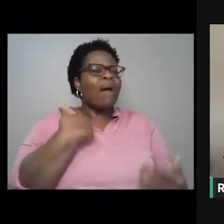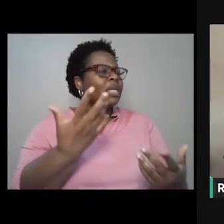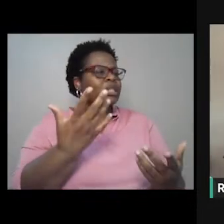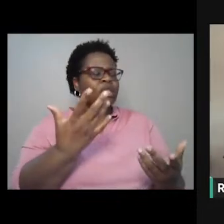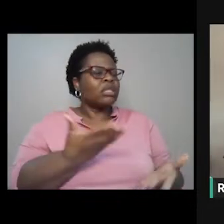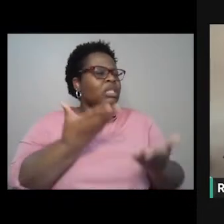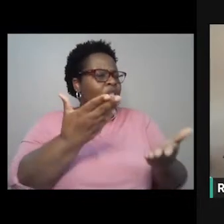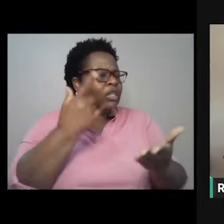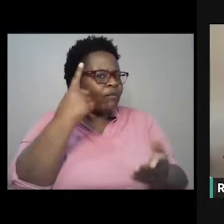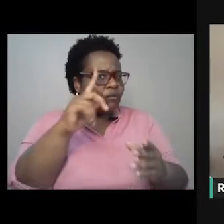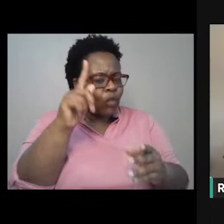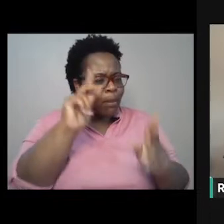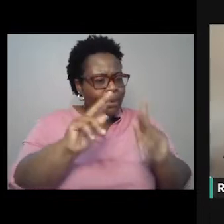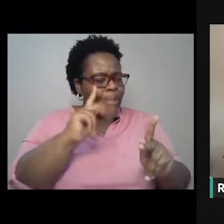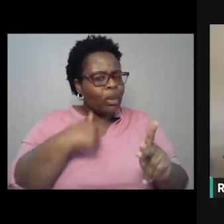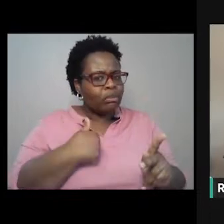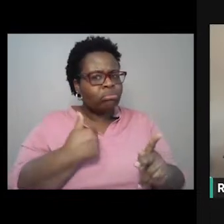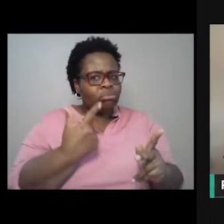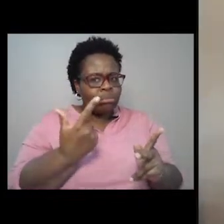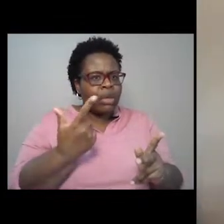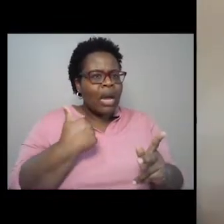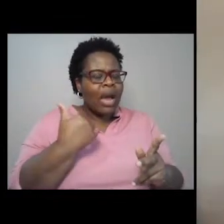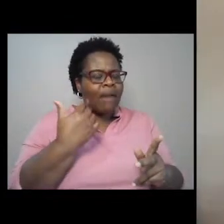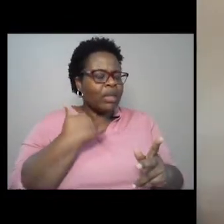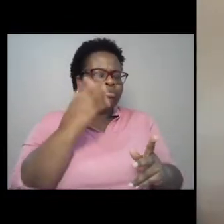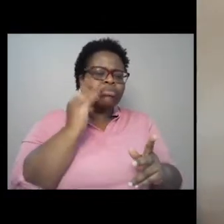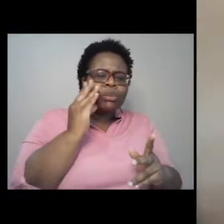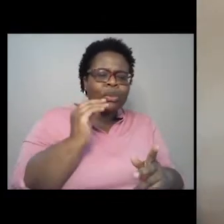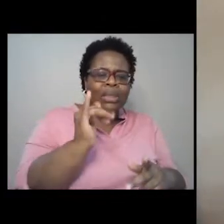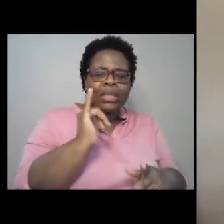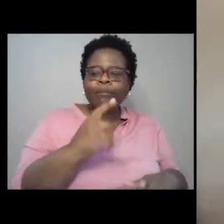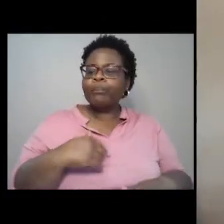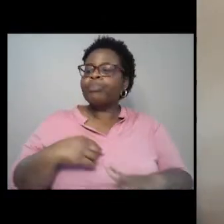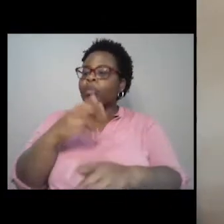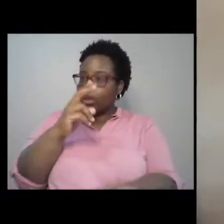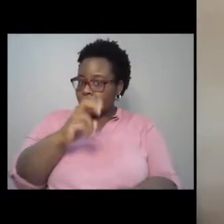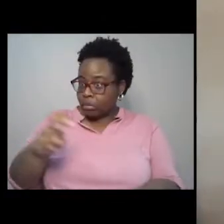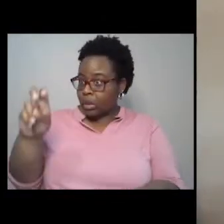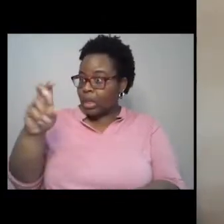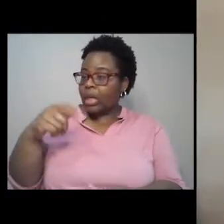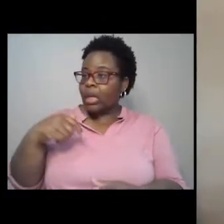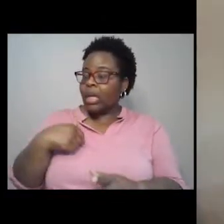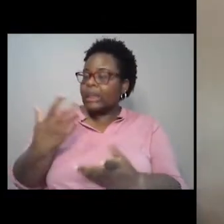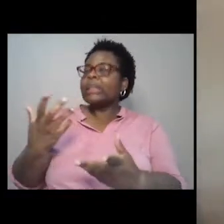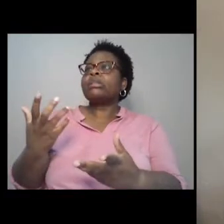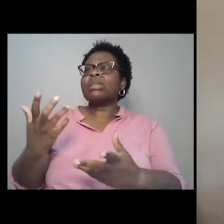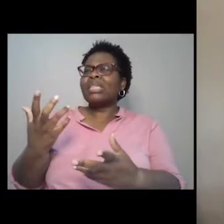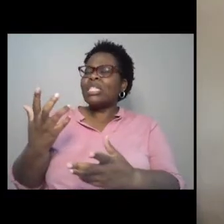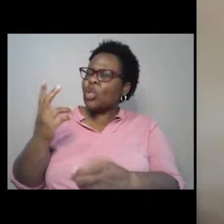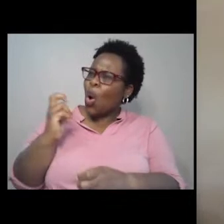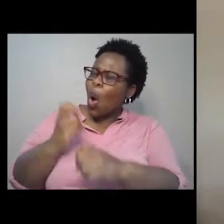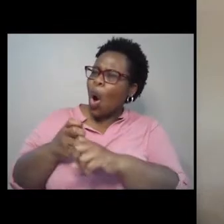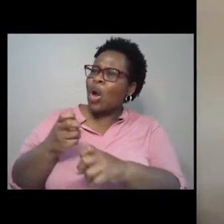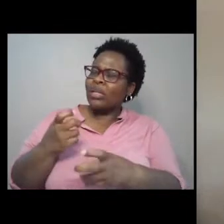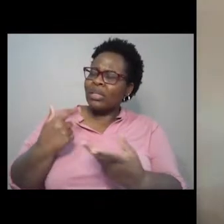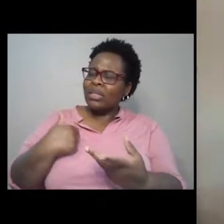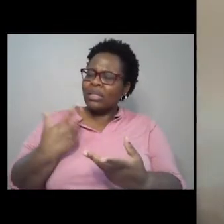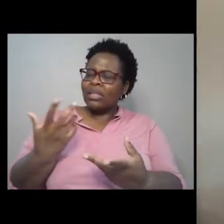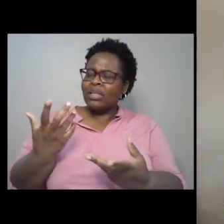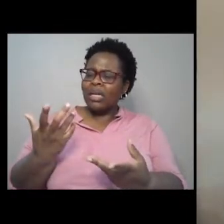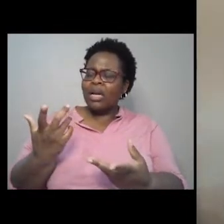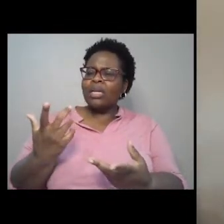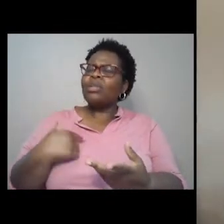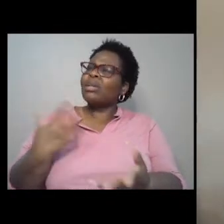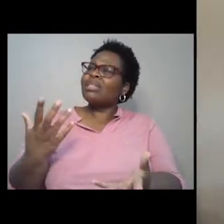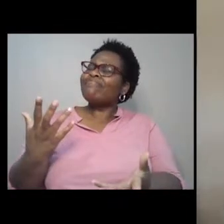listening? Yeah, so I think transitioning is tough. I think it's tough for everybody. And I will say, you have a special place in my heart for